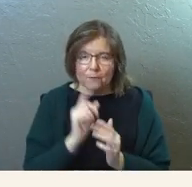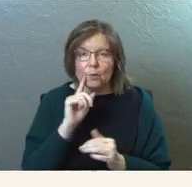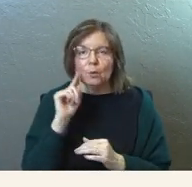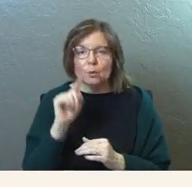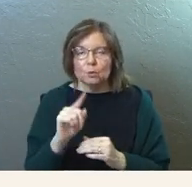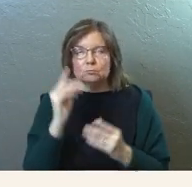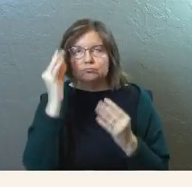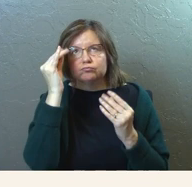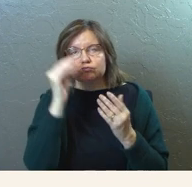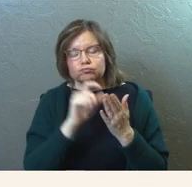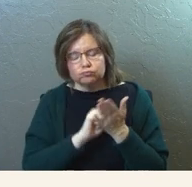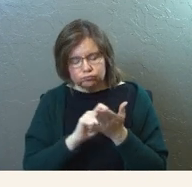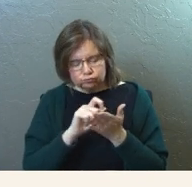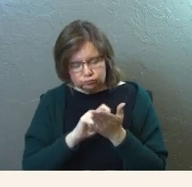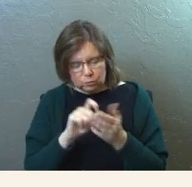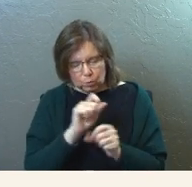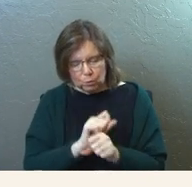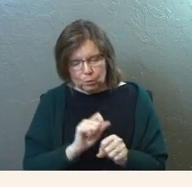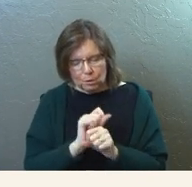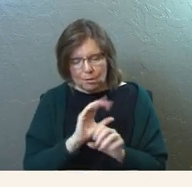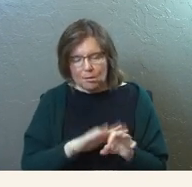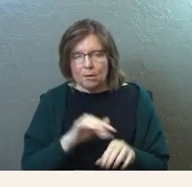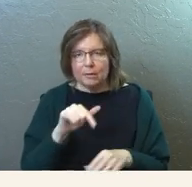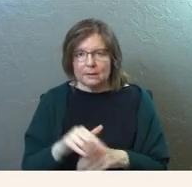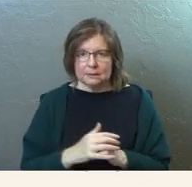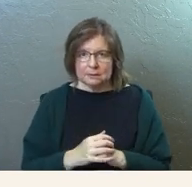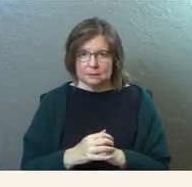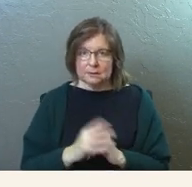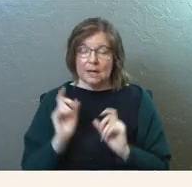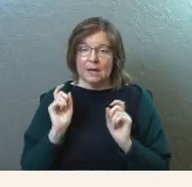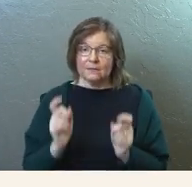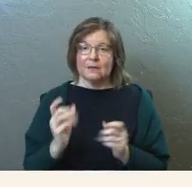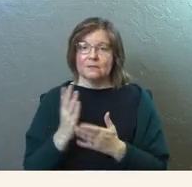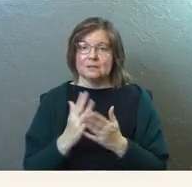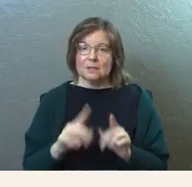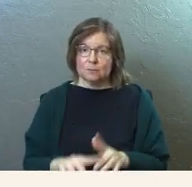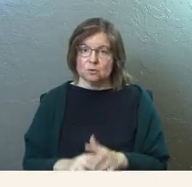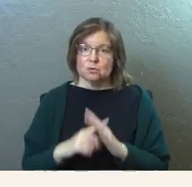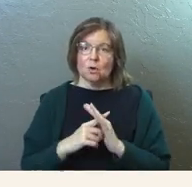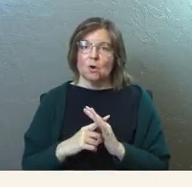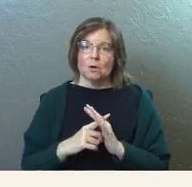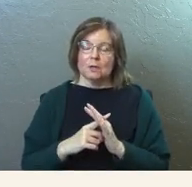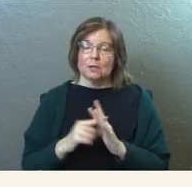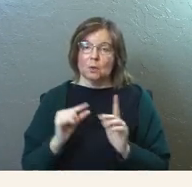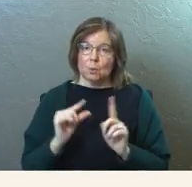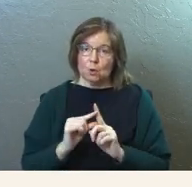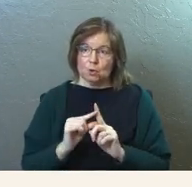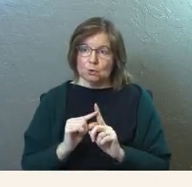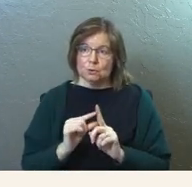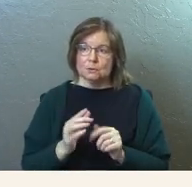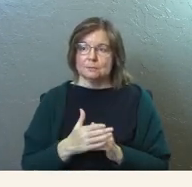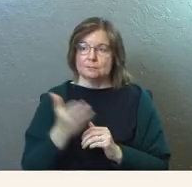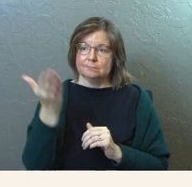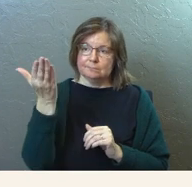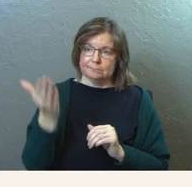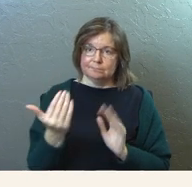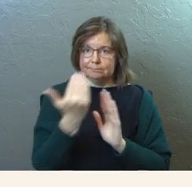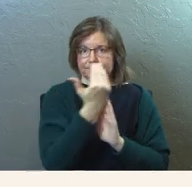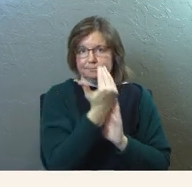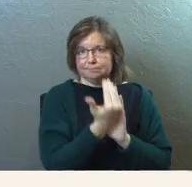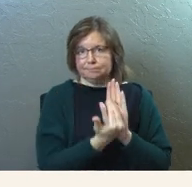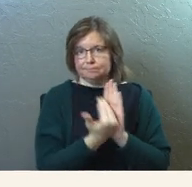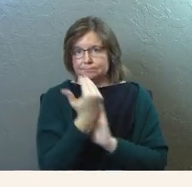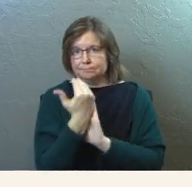just for you to be working on this. I've given you some starting words just to